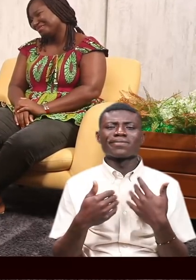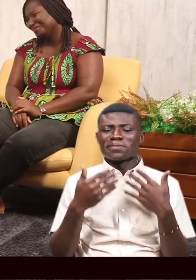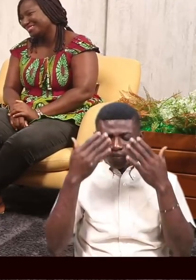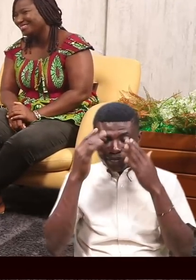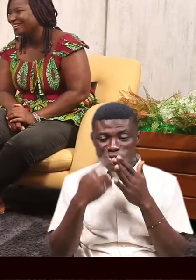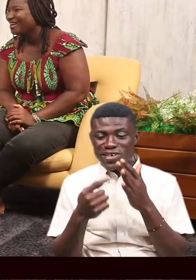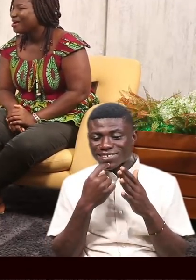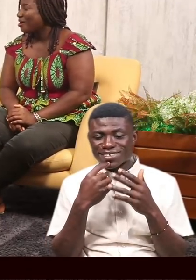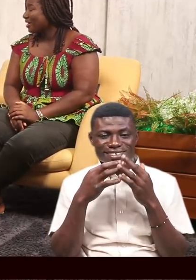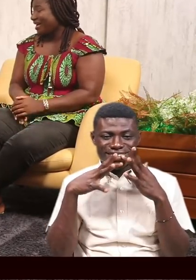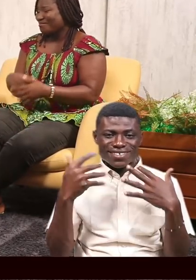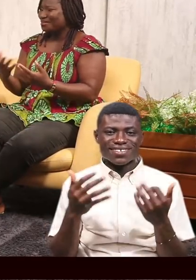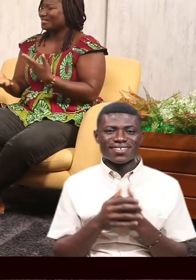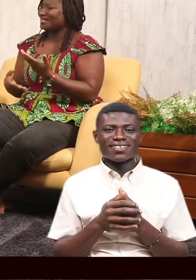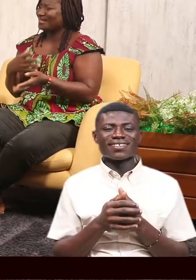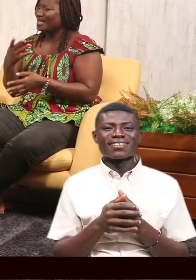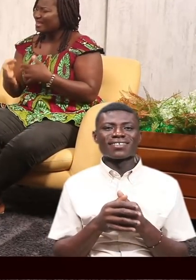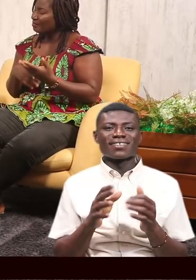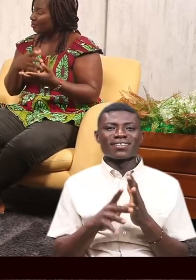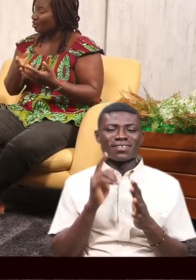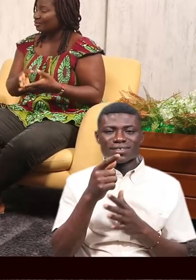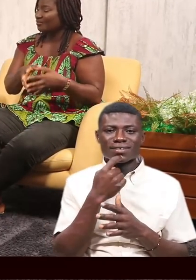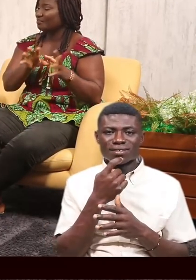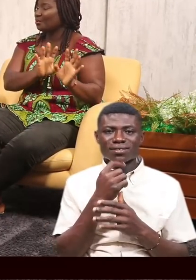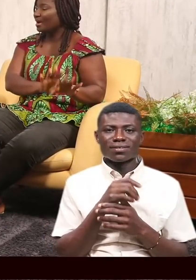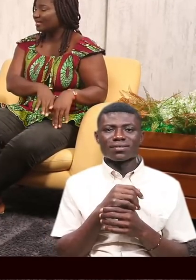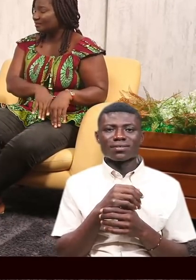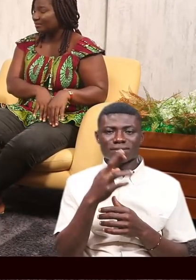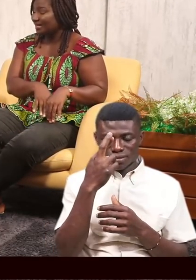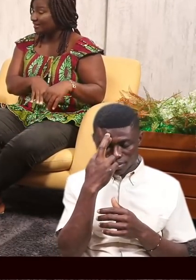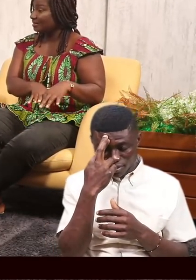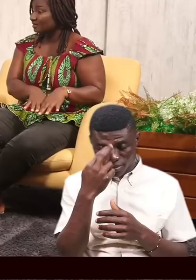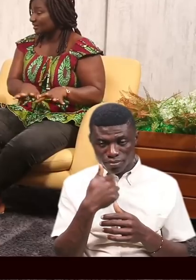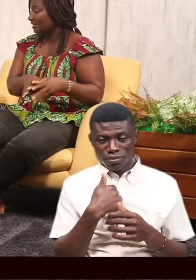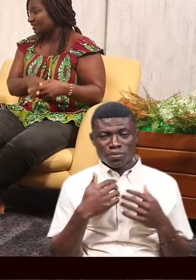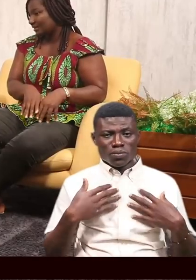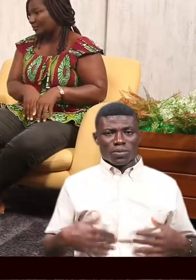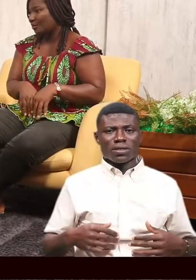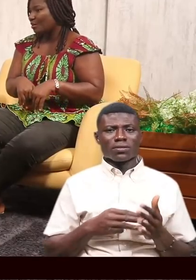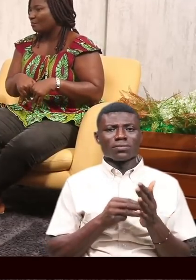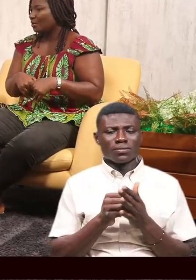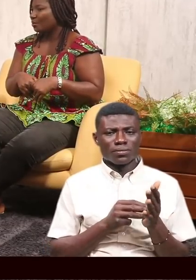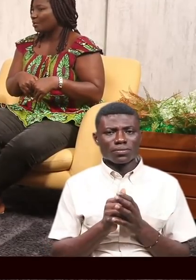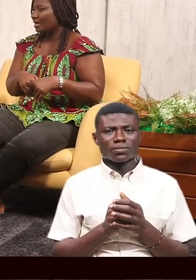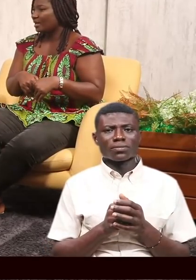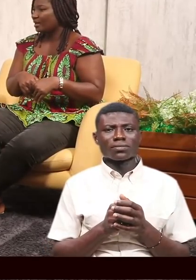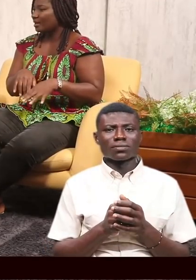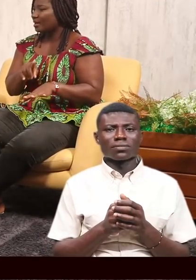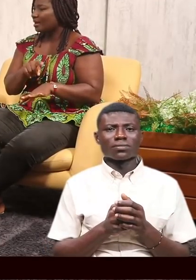same koye mi se okay afi do se because of me white blood cells in enti no me